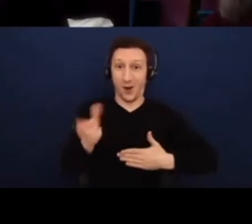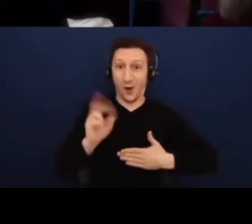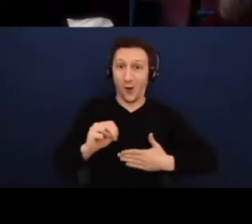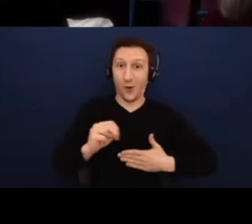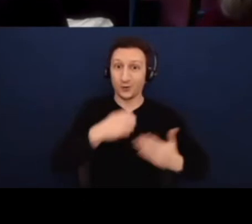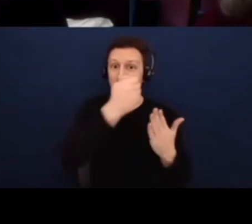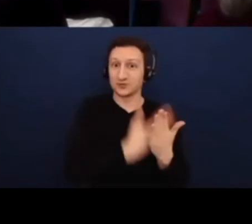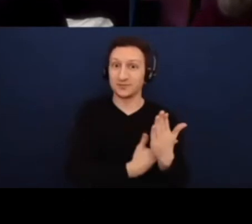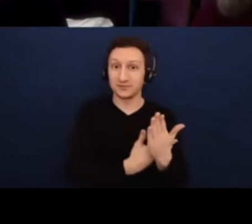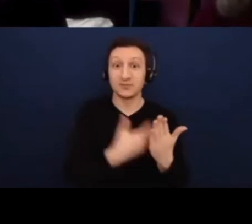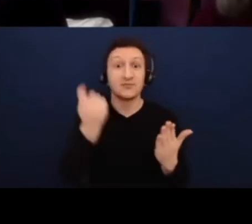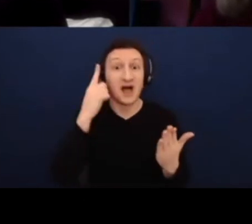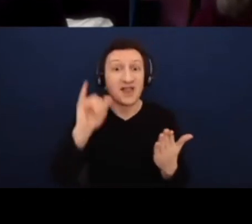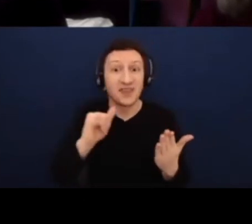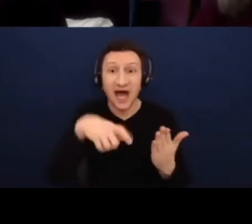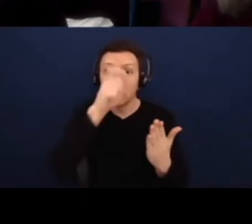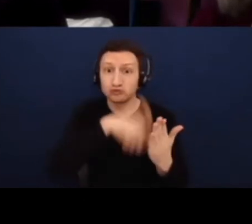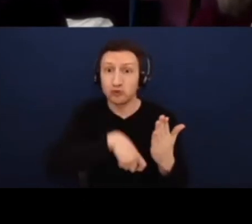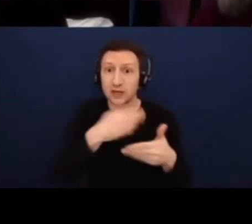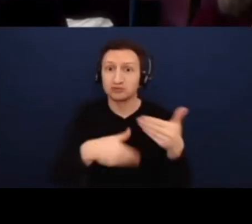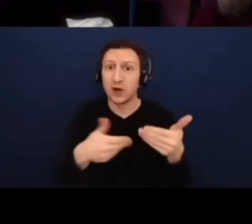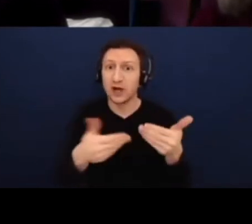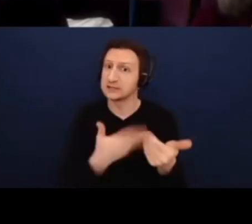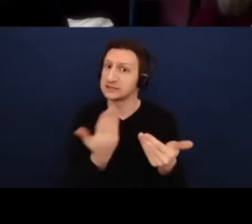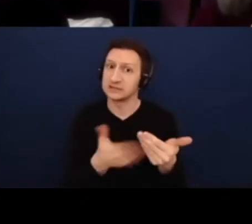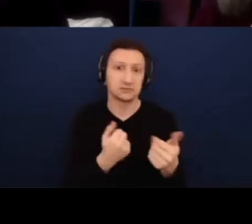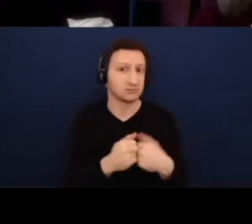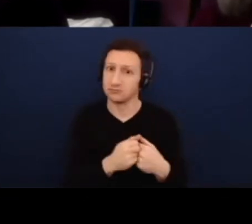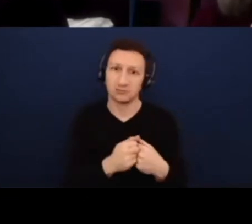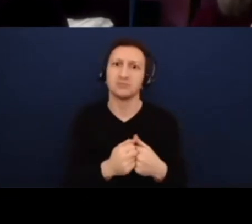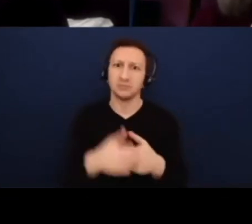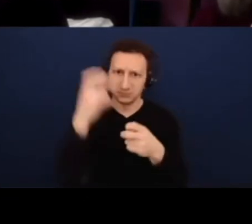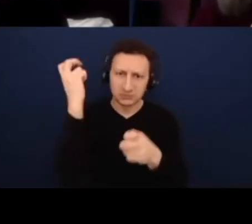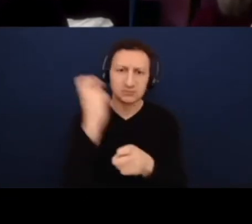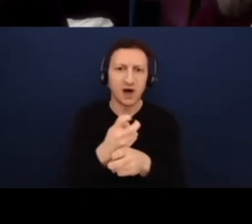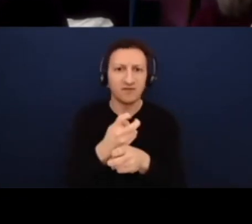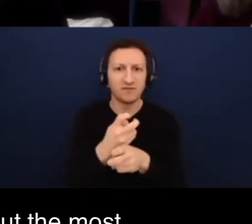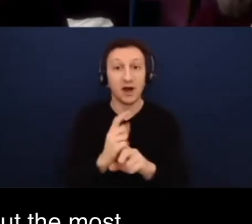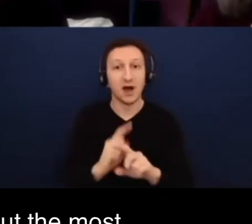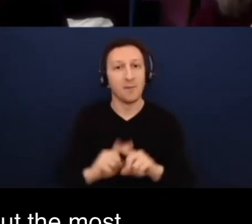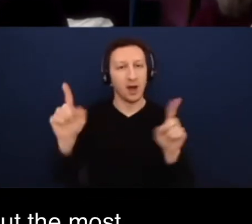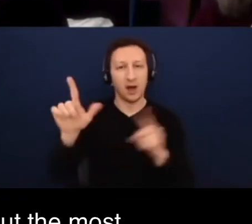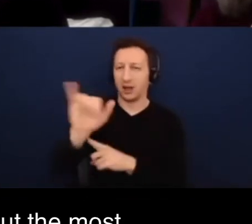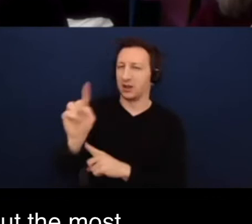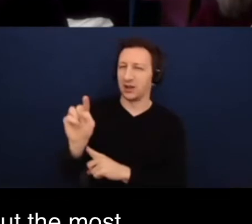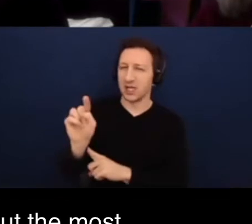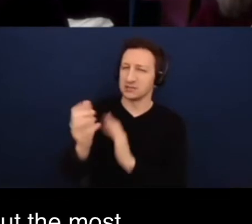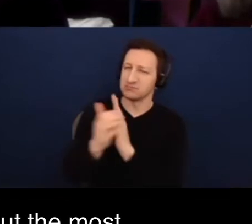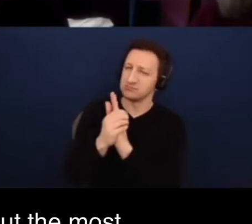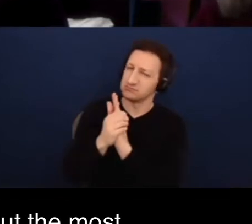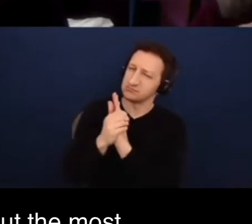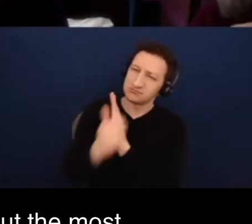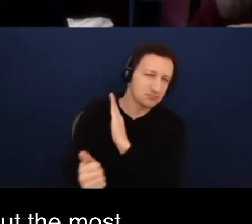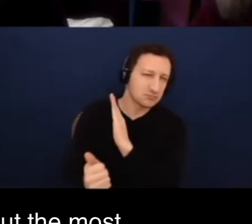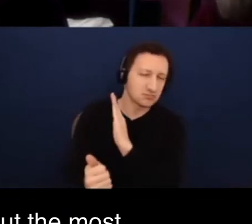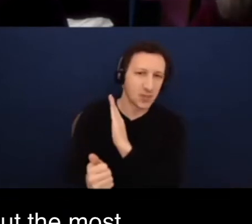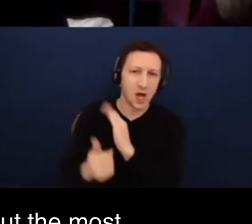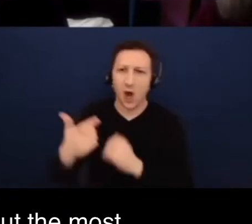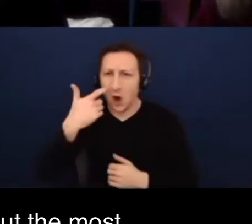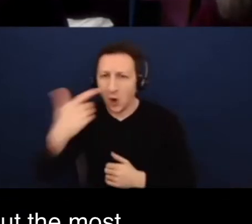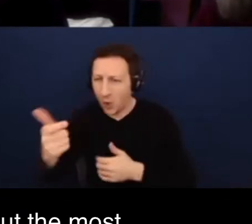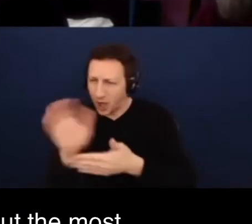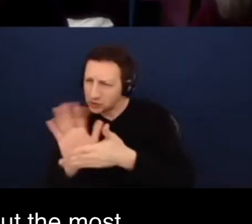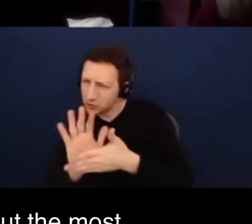very complicated, by the way. And I always know who I can go to who's going to take on that journey and just turn out the most